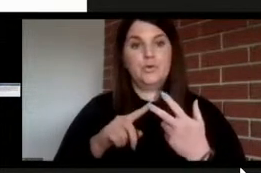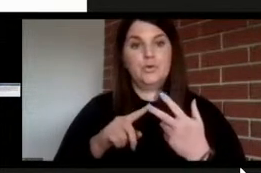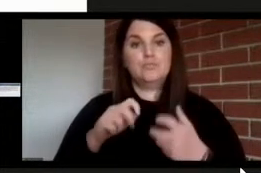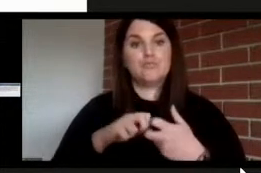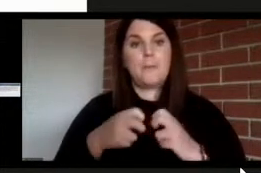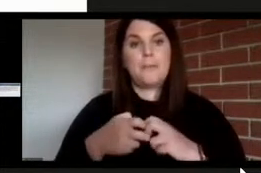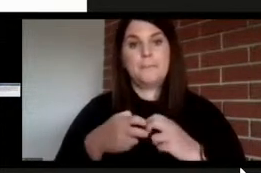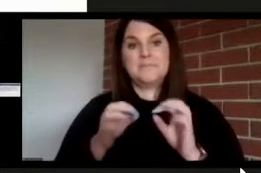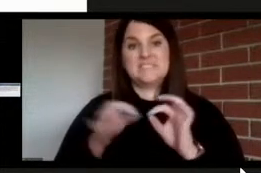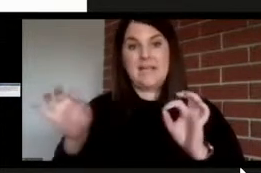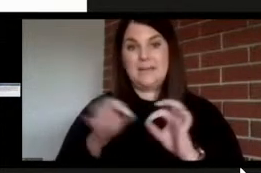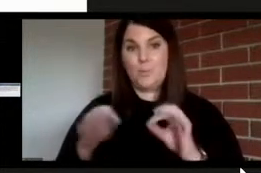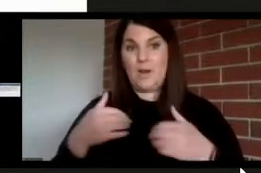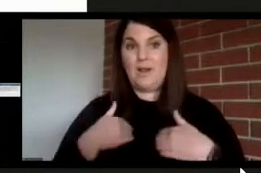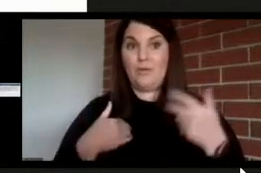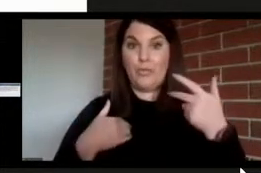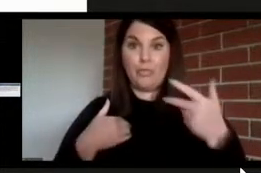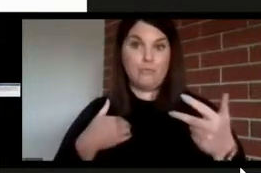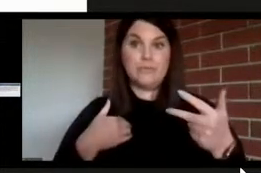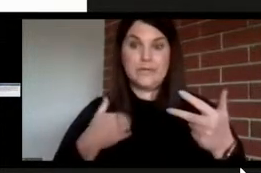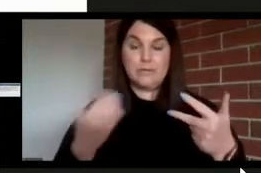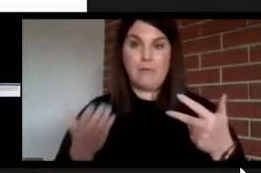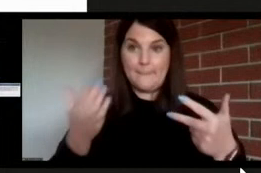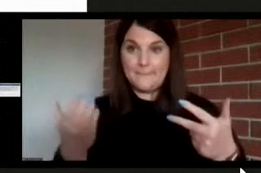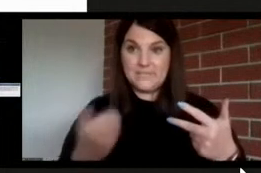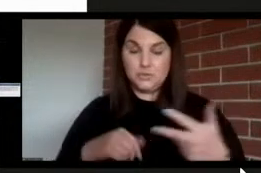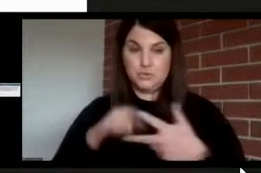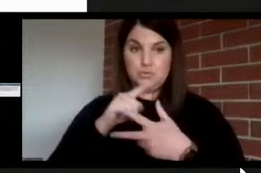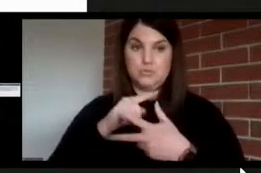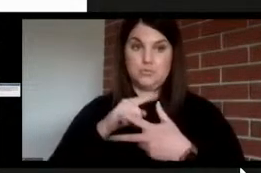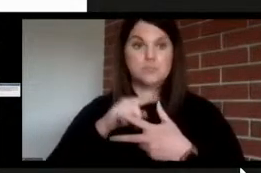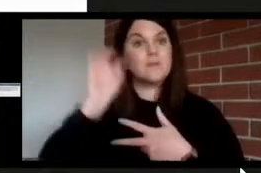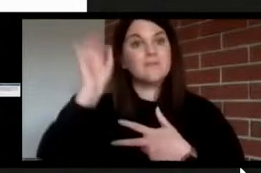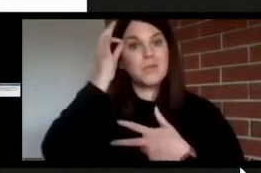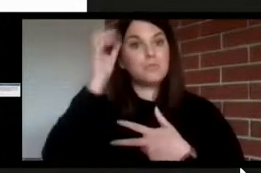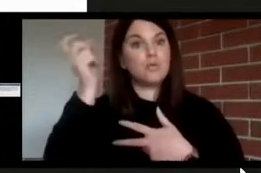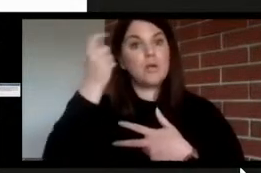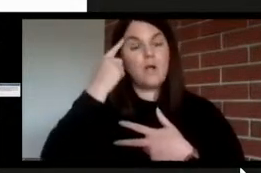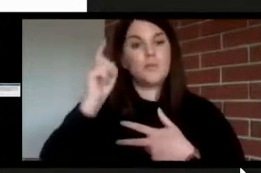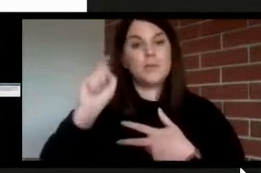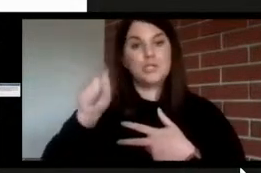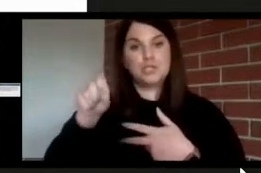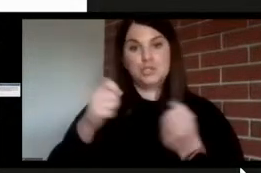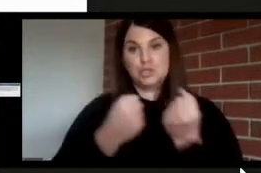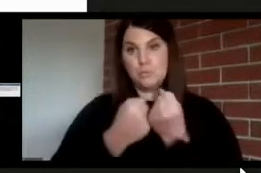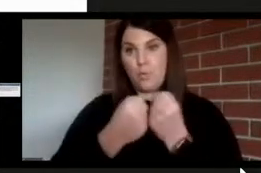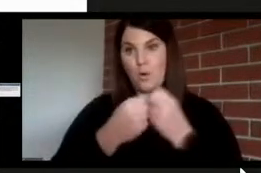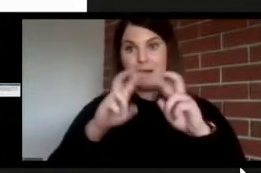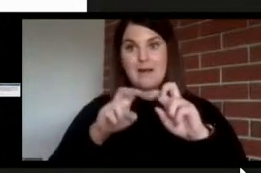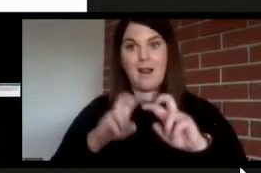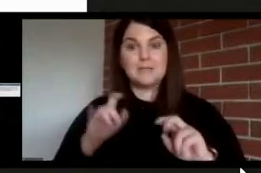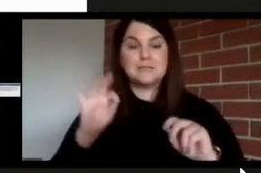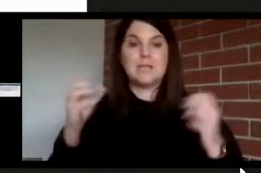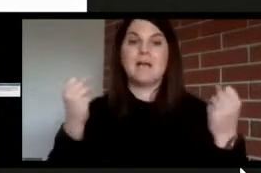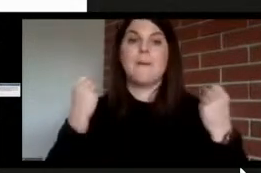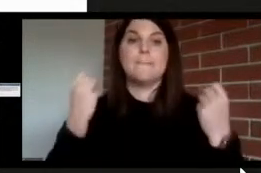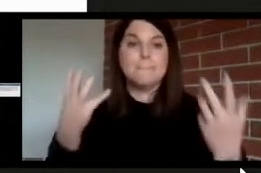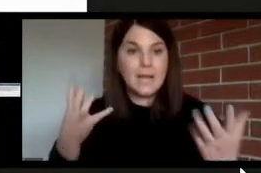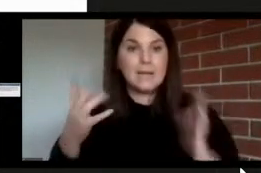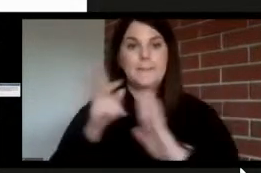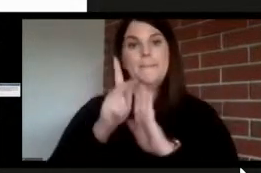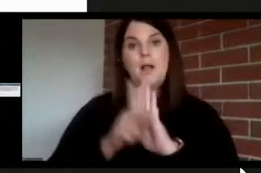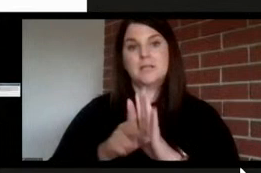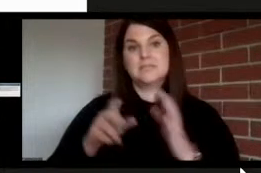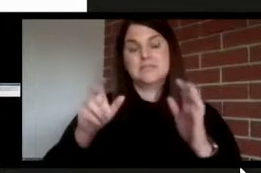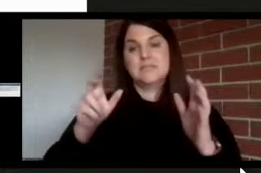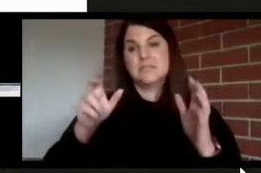had 3 recommendations. One is that the federal government should support an analysis of the many policy changes